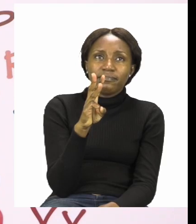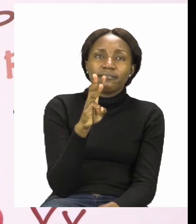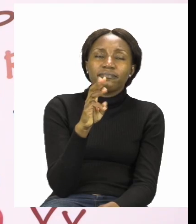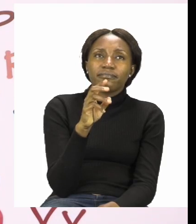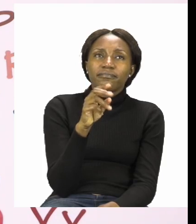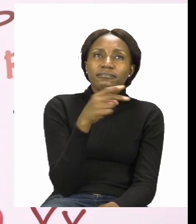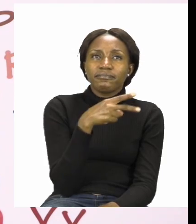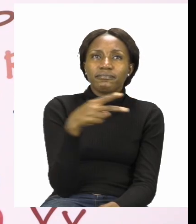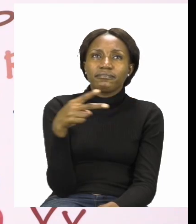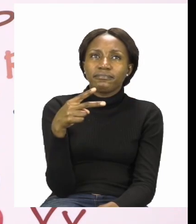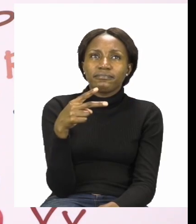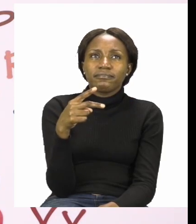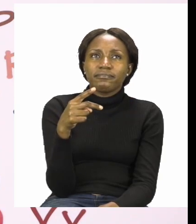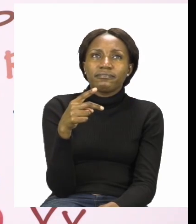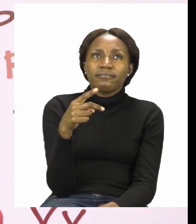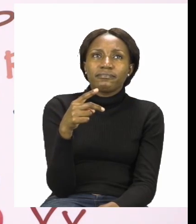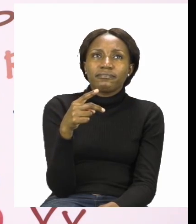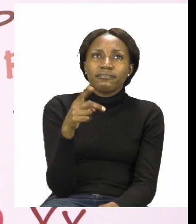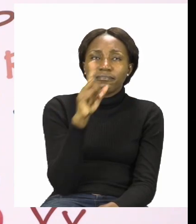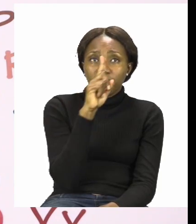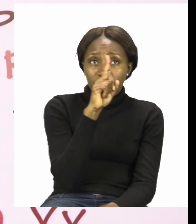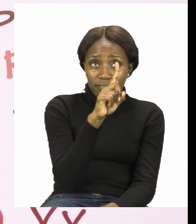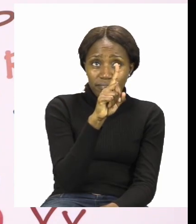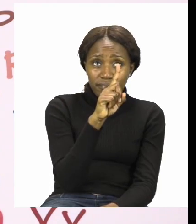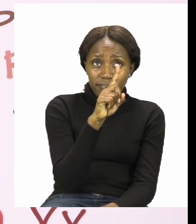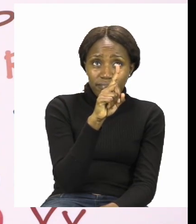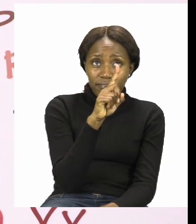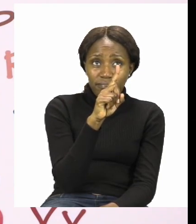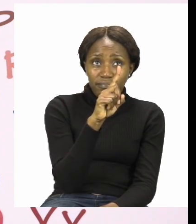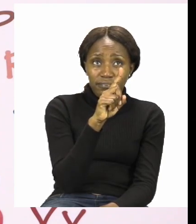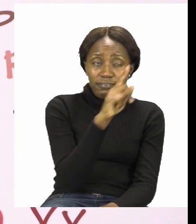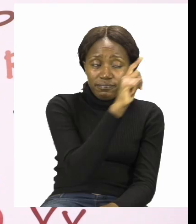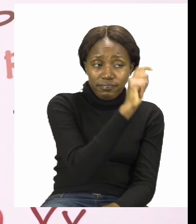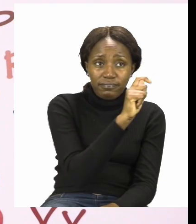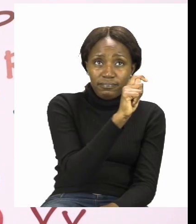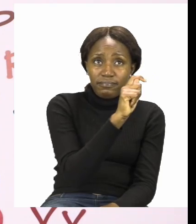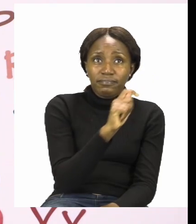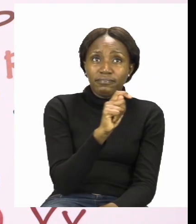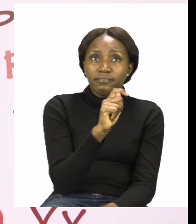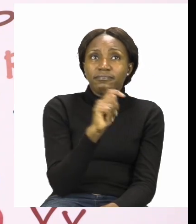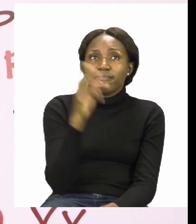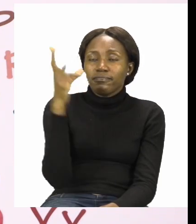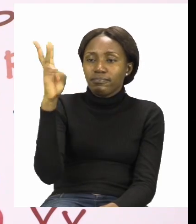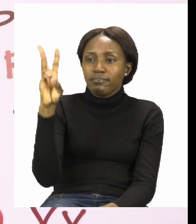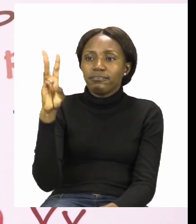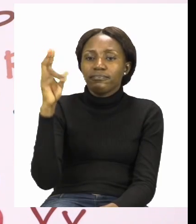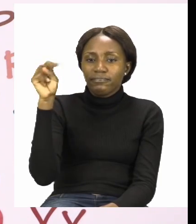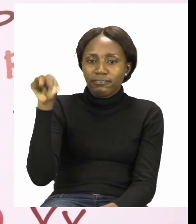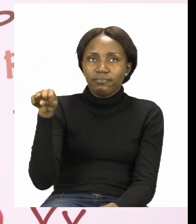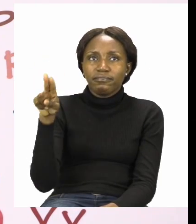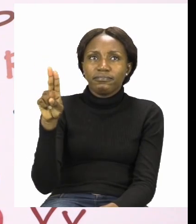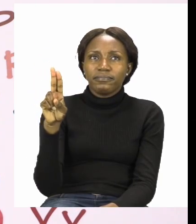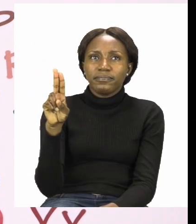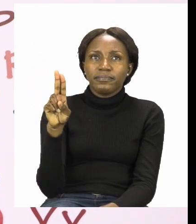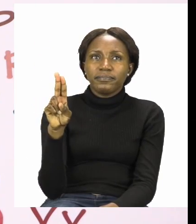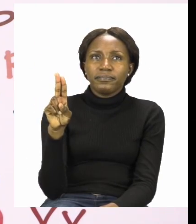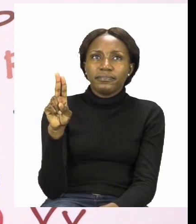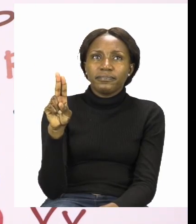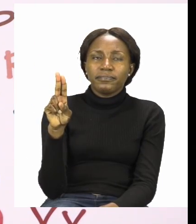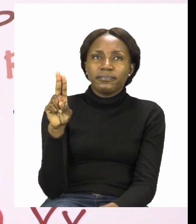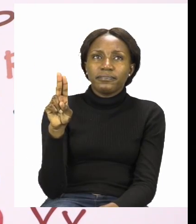down to say 1 tenth and 6